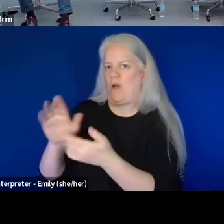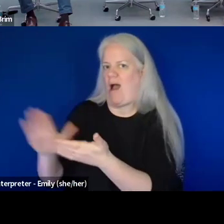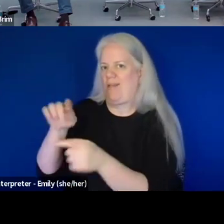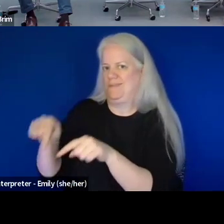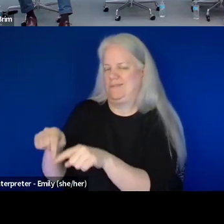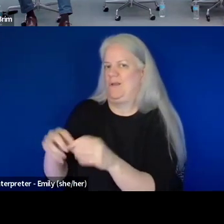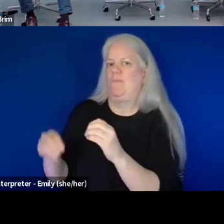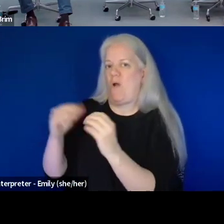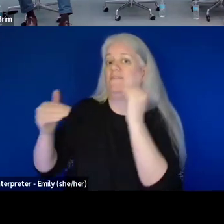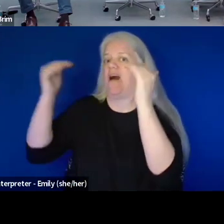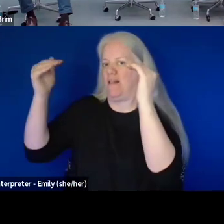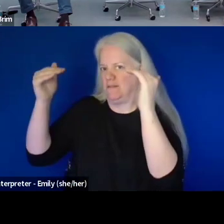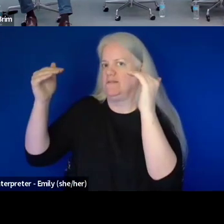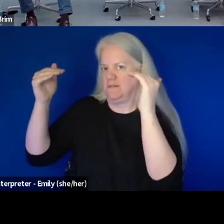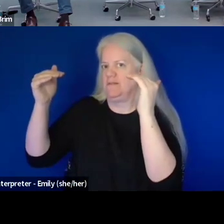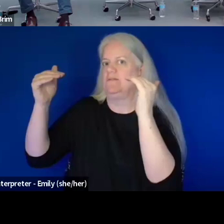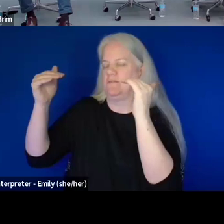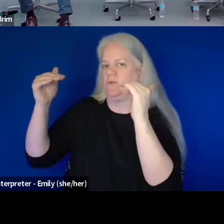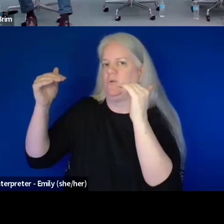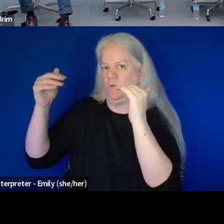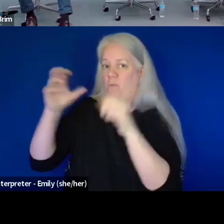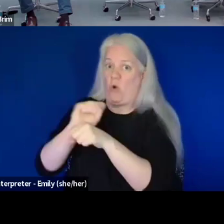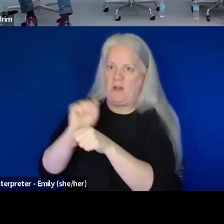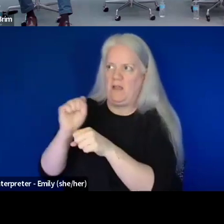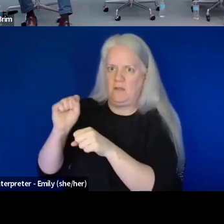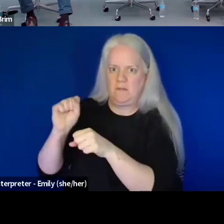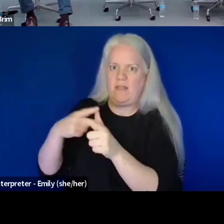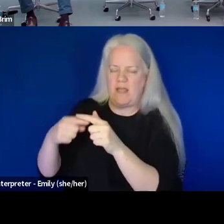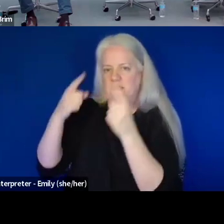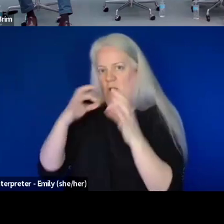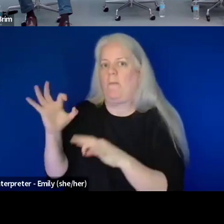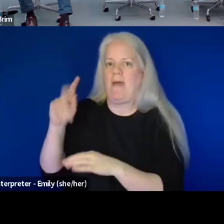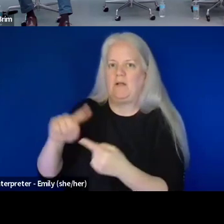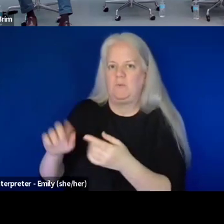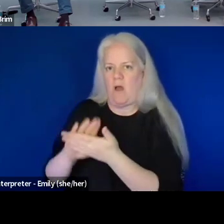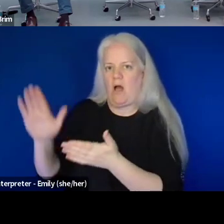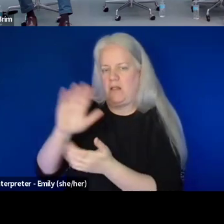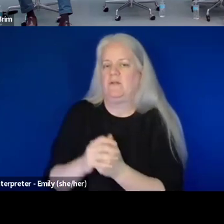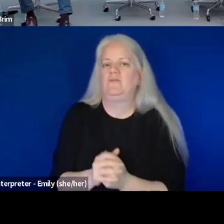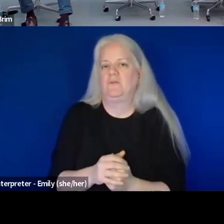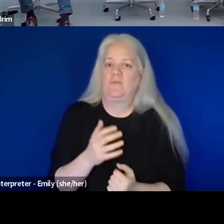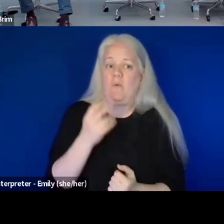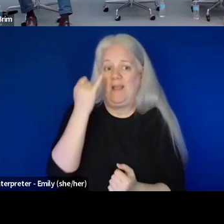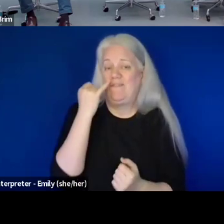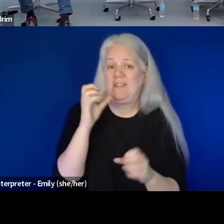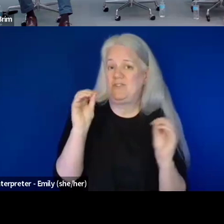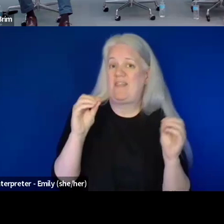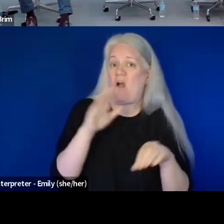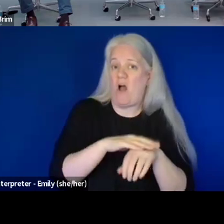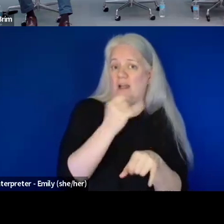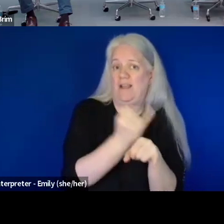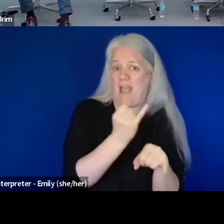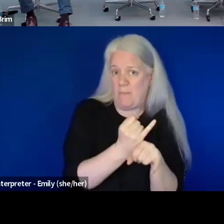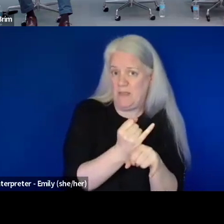So yeah, that's just my 2 cents. I think even if there isn't anything on campus directly, there should still be some sort of,